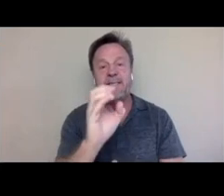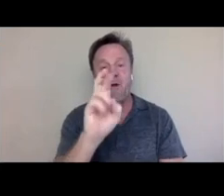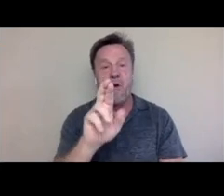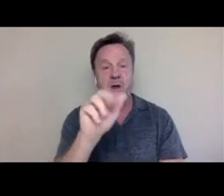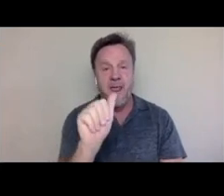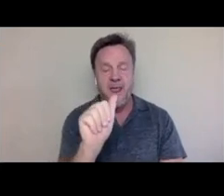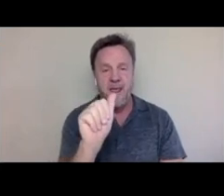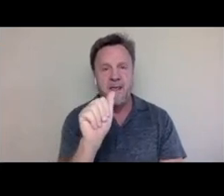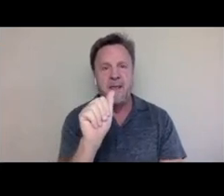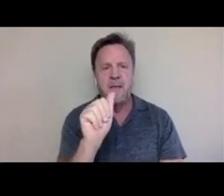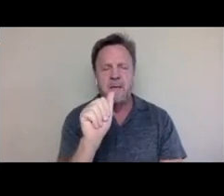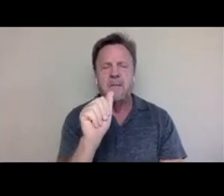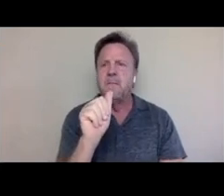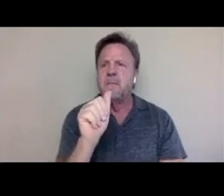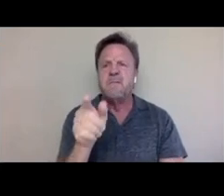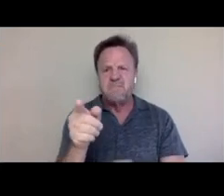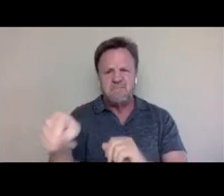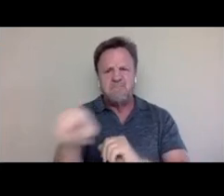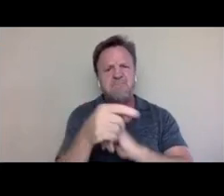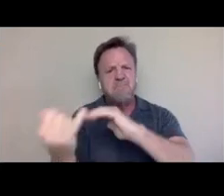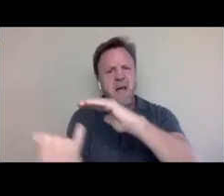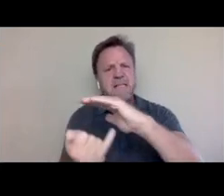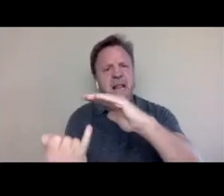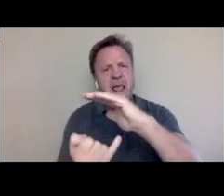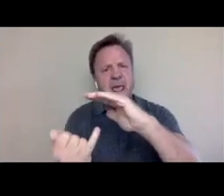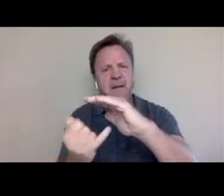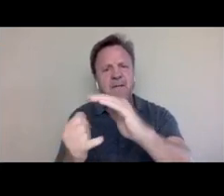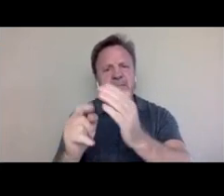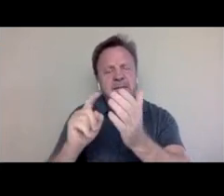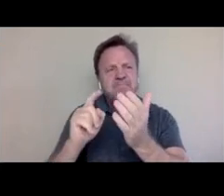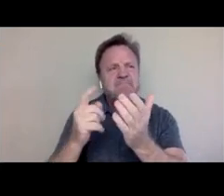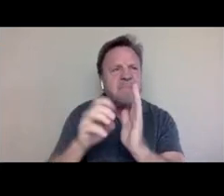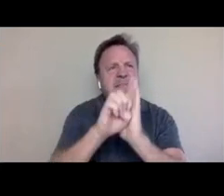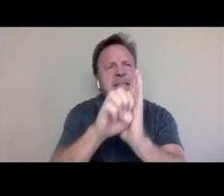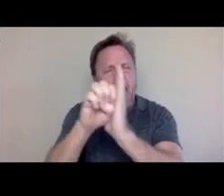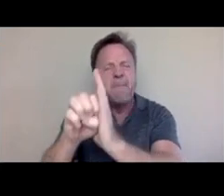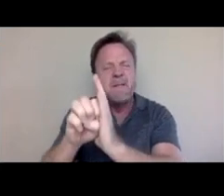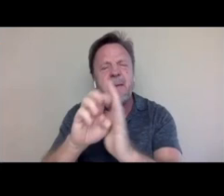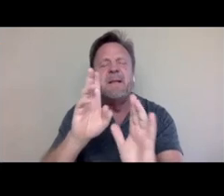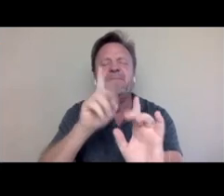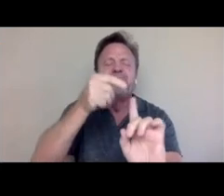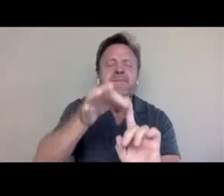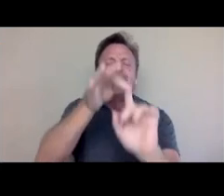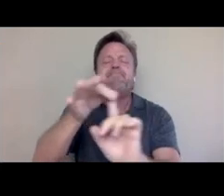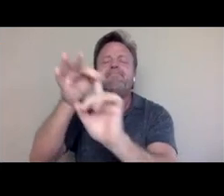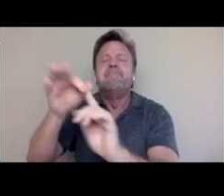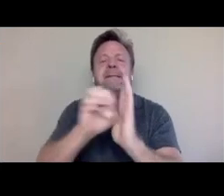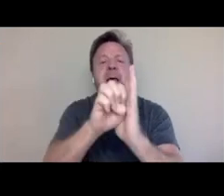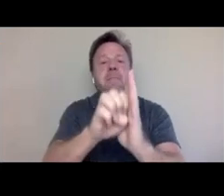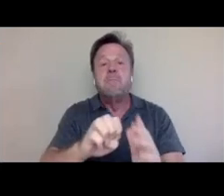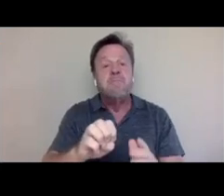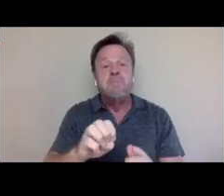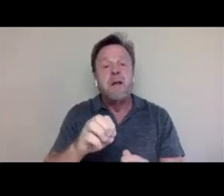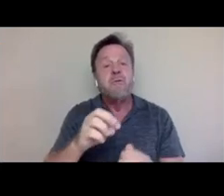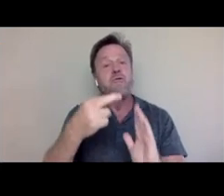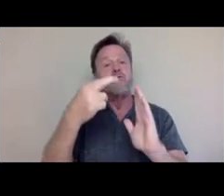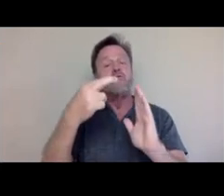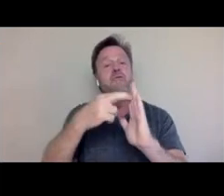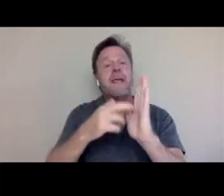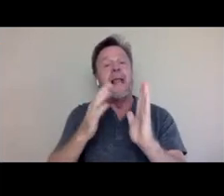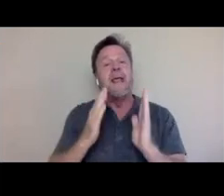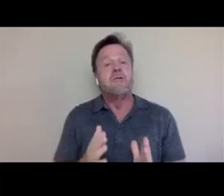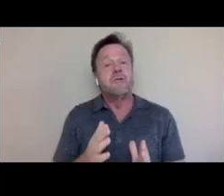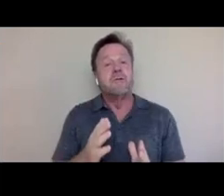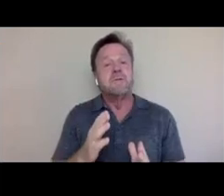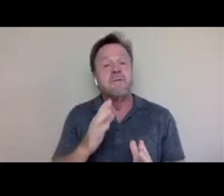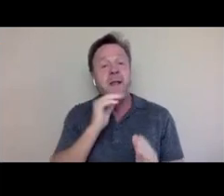There have been isolated examples, but they have not been a focus of the regulators in their